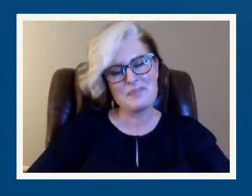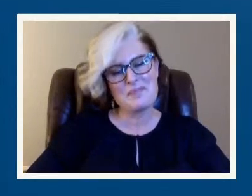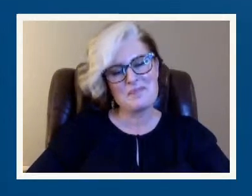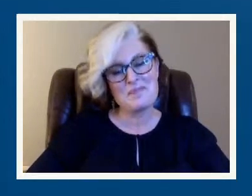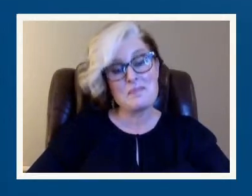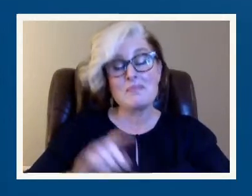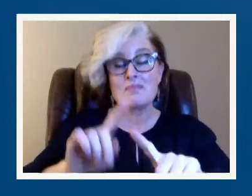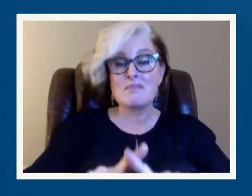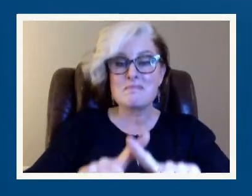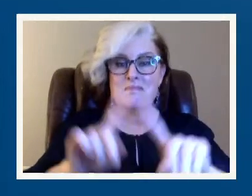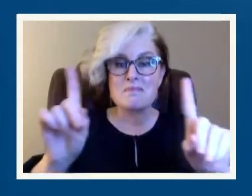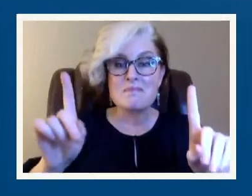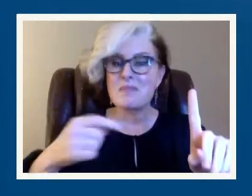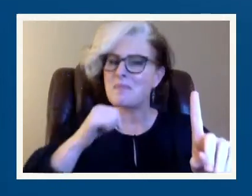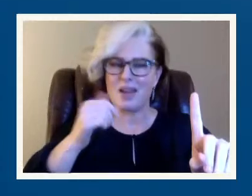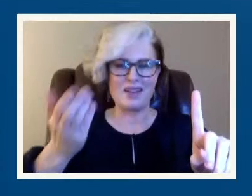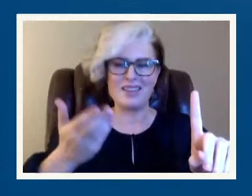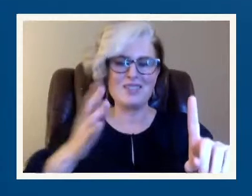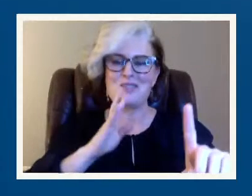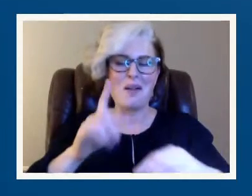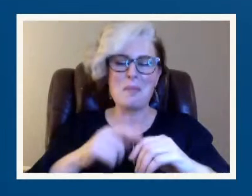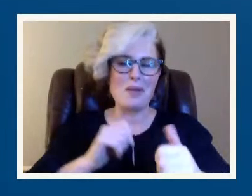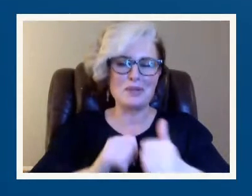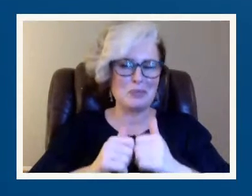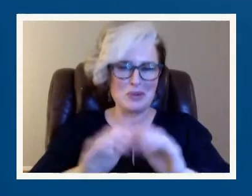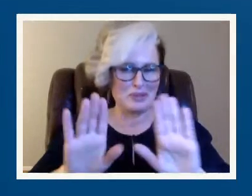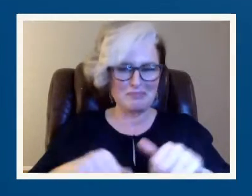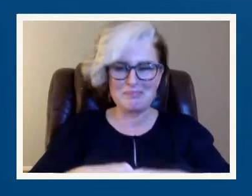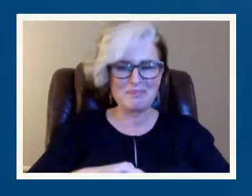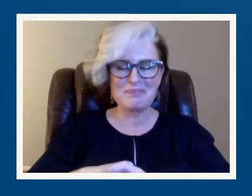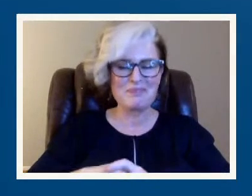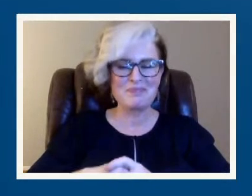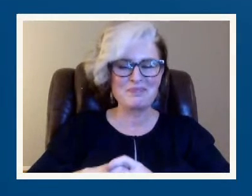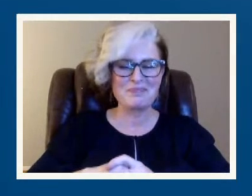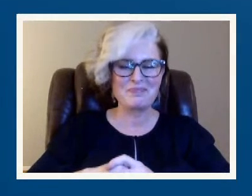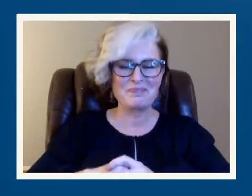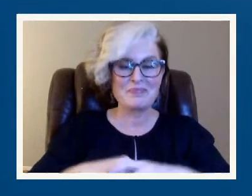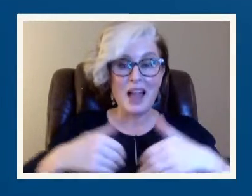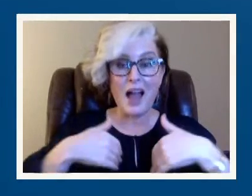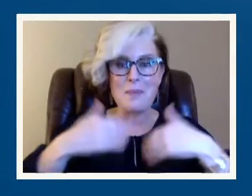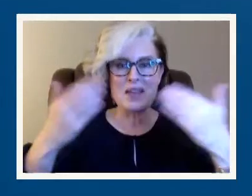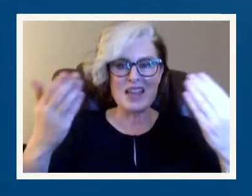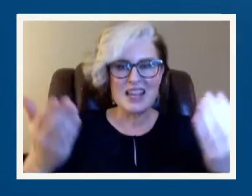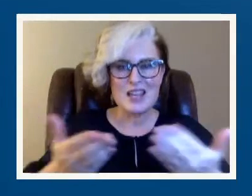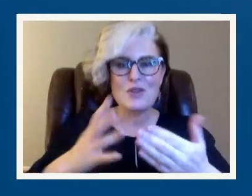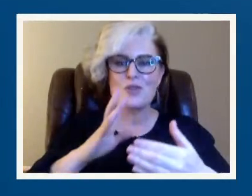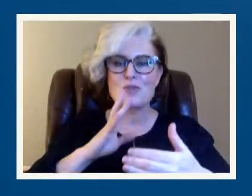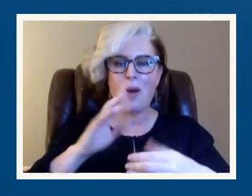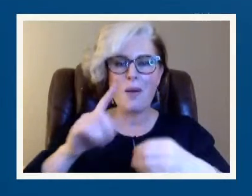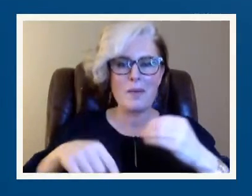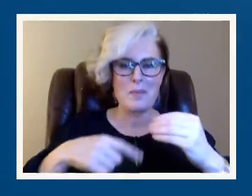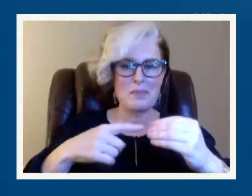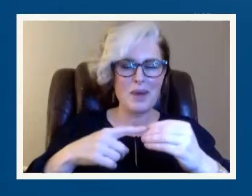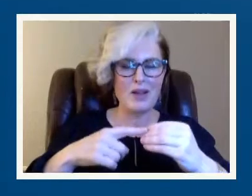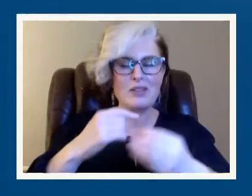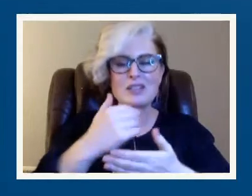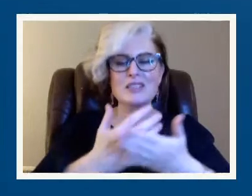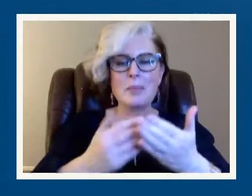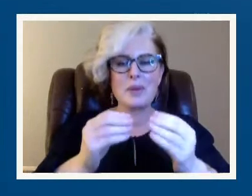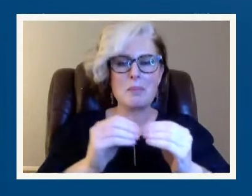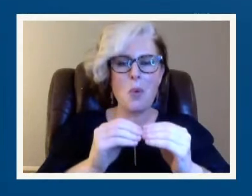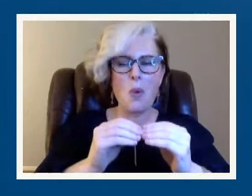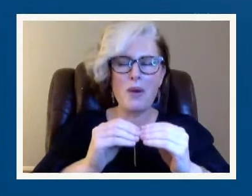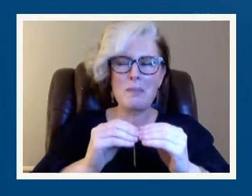But I am not here to talk about sports, people. I am here to talk about something more basic. I am